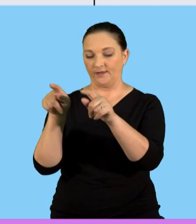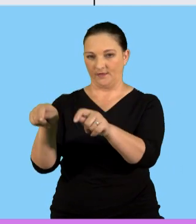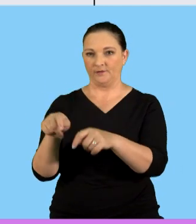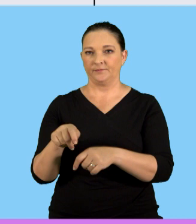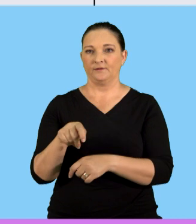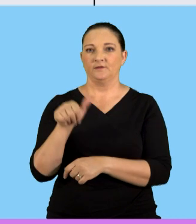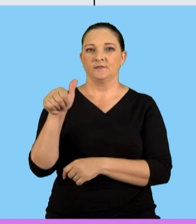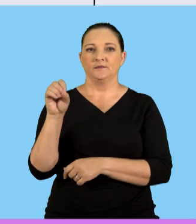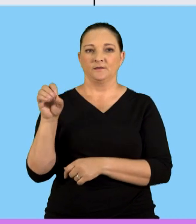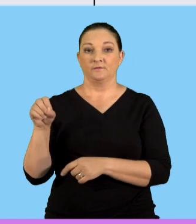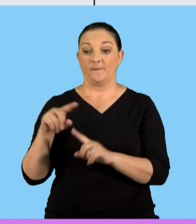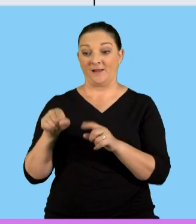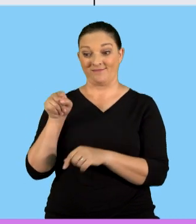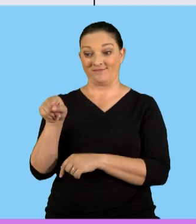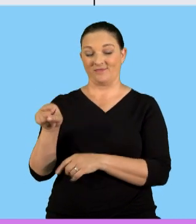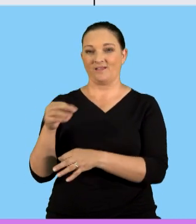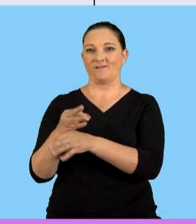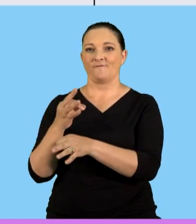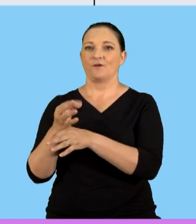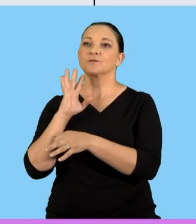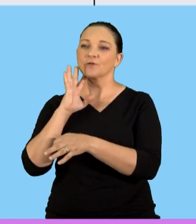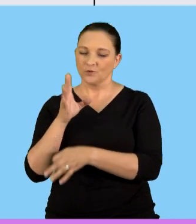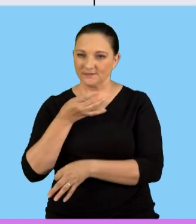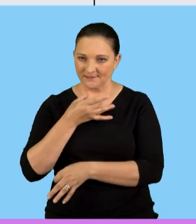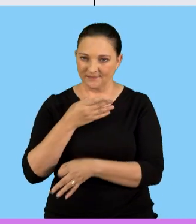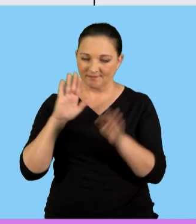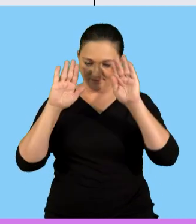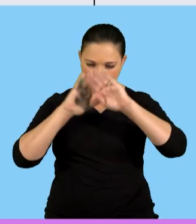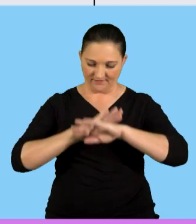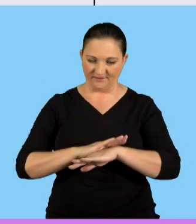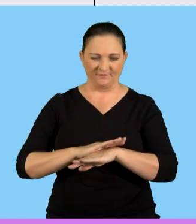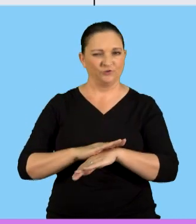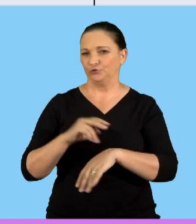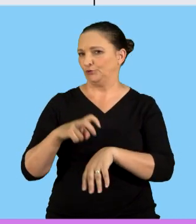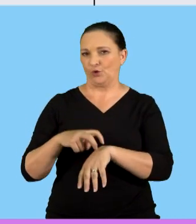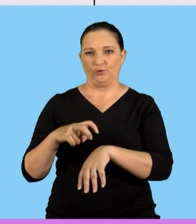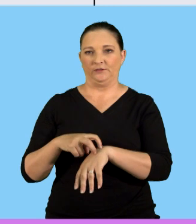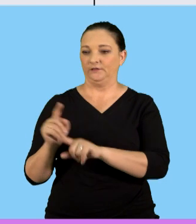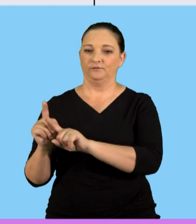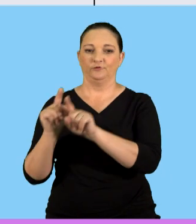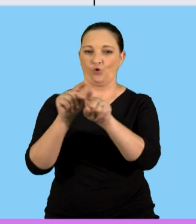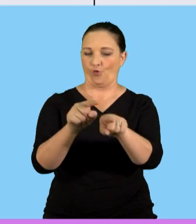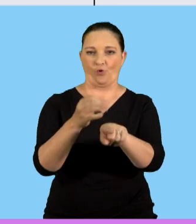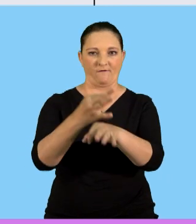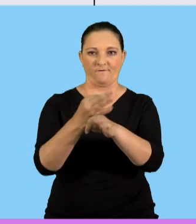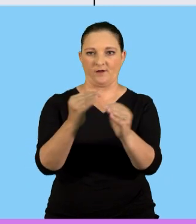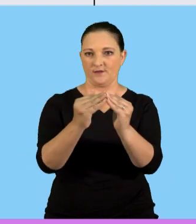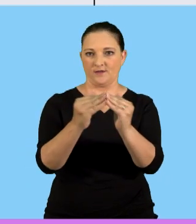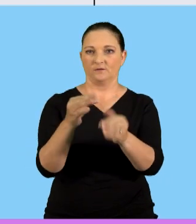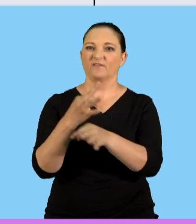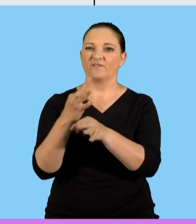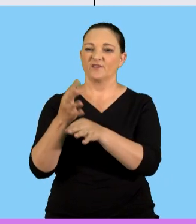right. Her father will fetch her at the bus stop on Saturday evening, so she doesn't have to budget to get to her father's house.